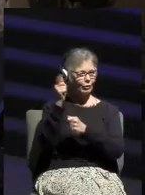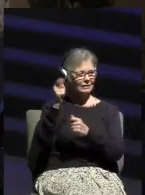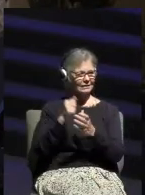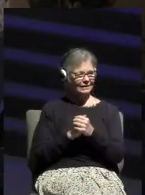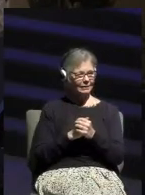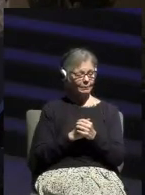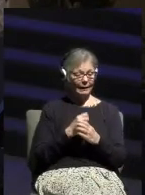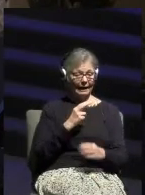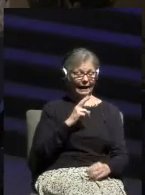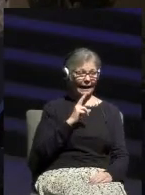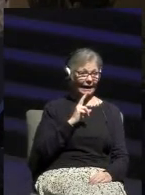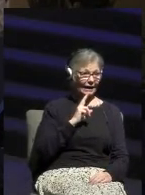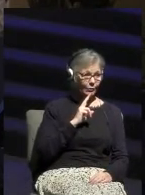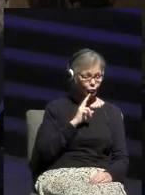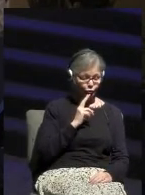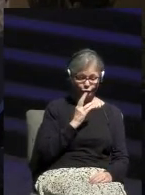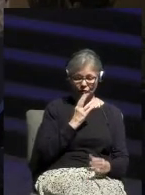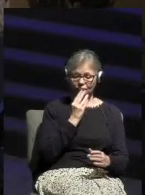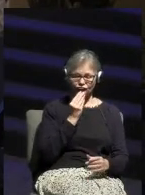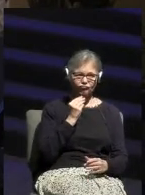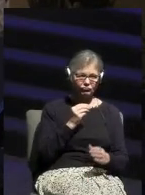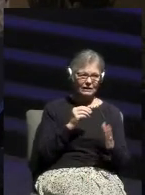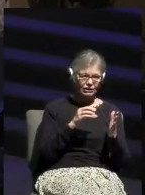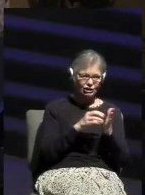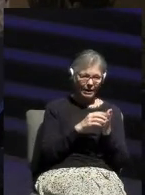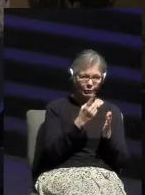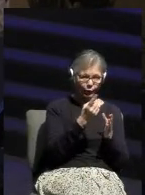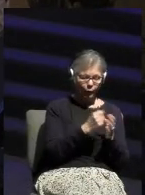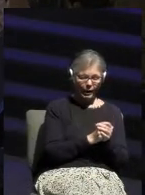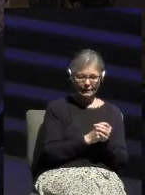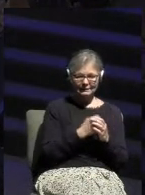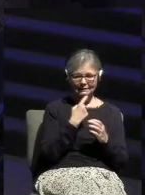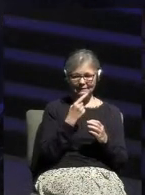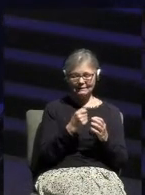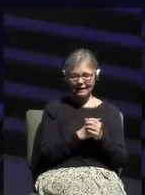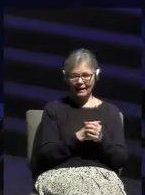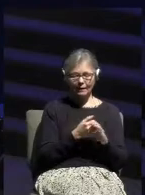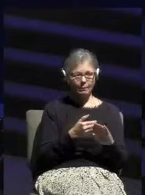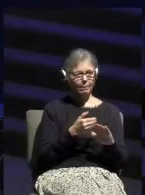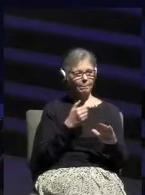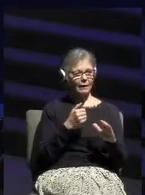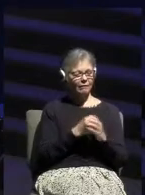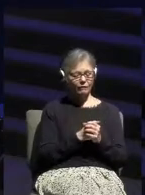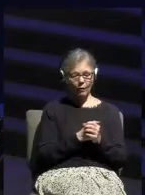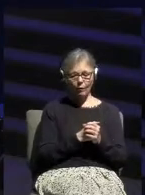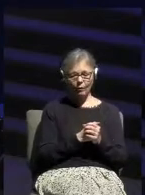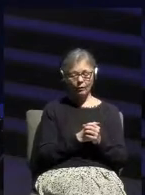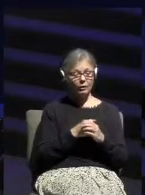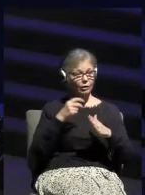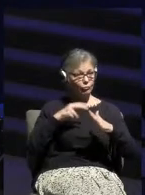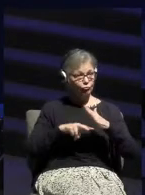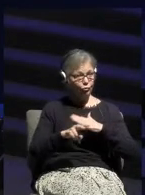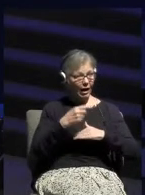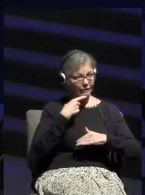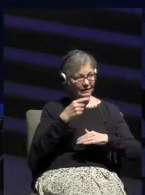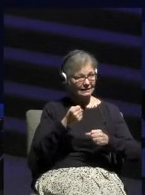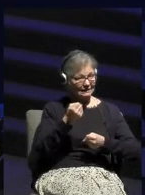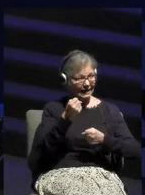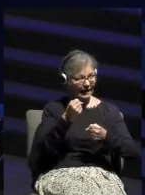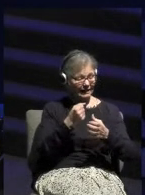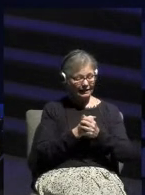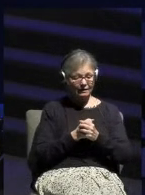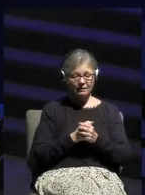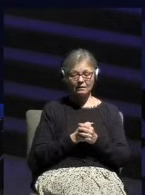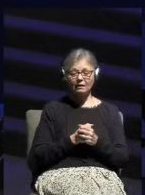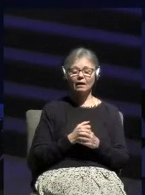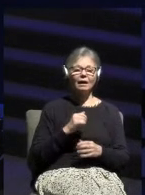God, who at sundry times in diverse manners spake in times past unto the fathers by the prophets, hath in these days spoken to